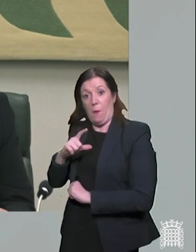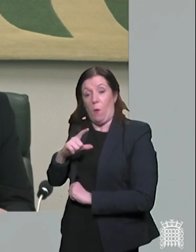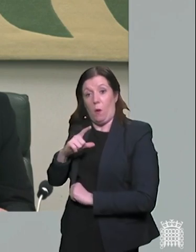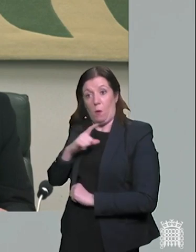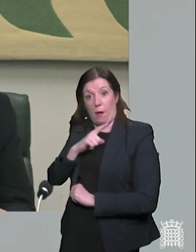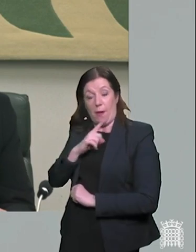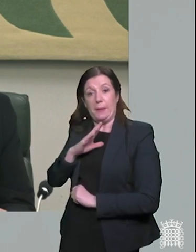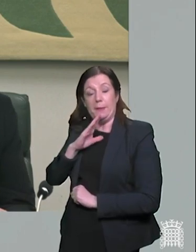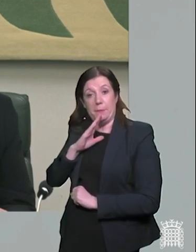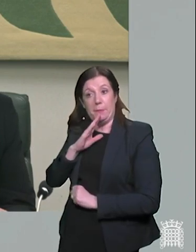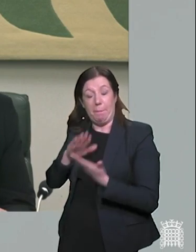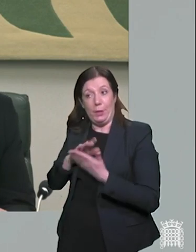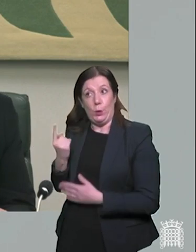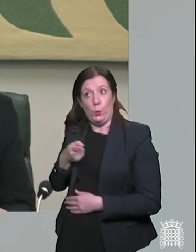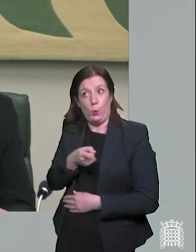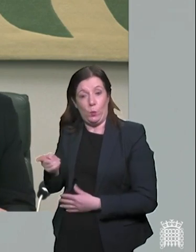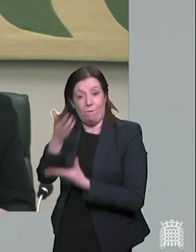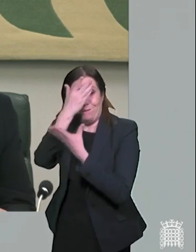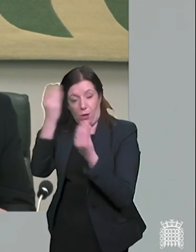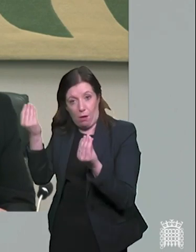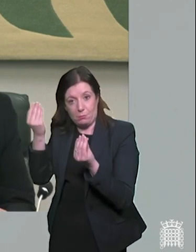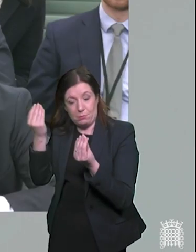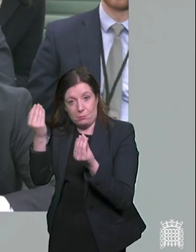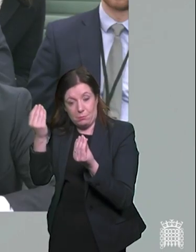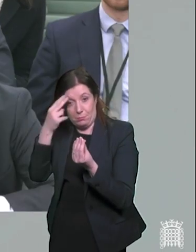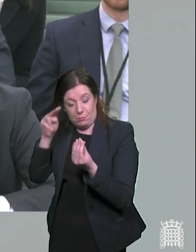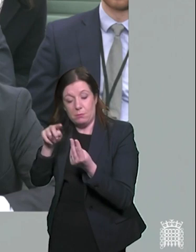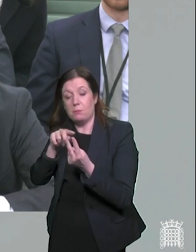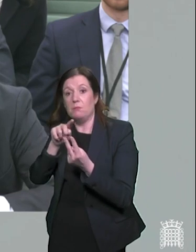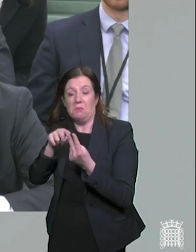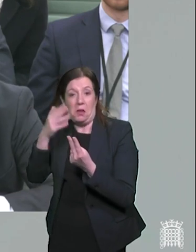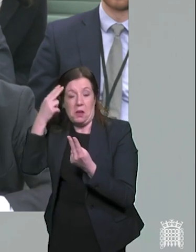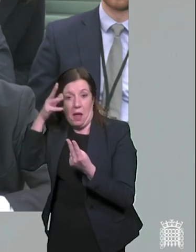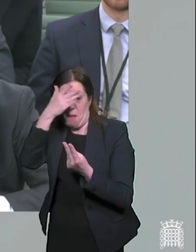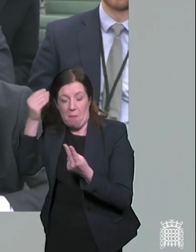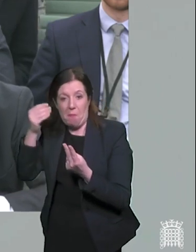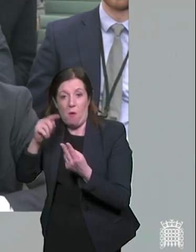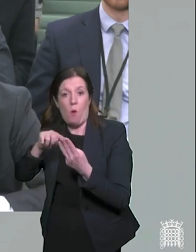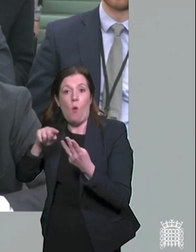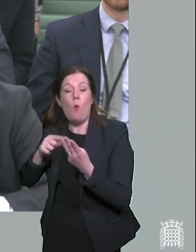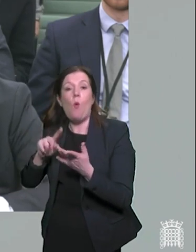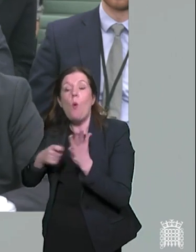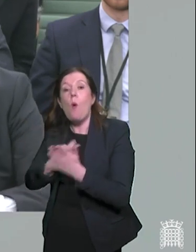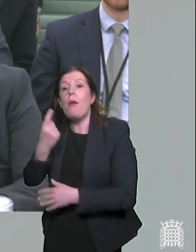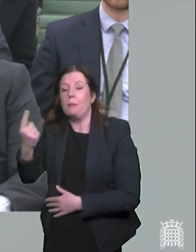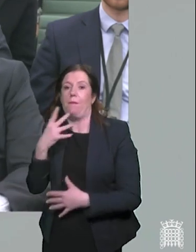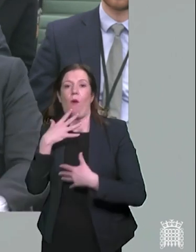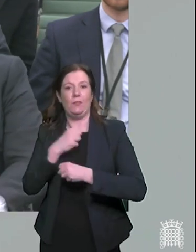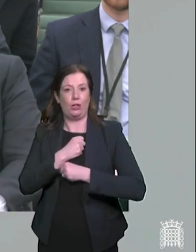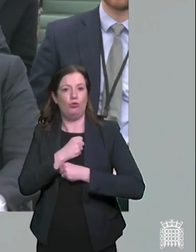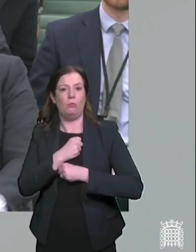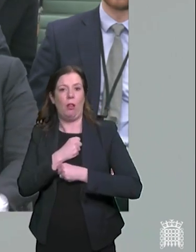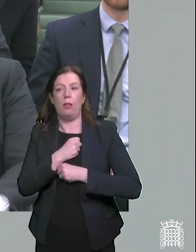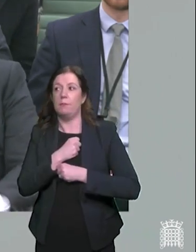because you can't remember who they were, or you can't remember their names, or because you don't want to name them because of confidentiality? There's at